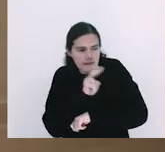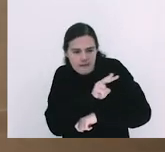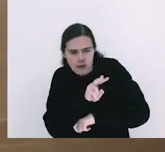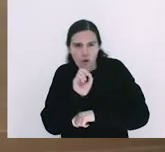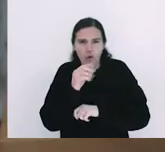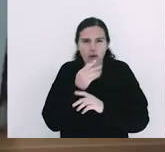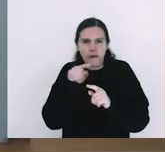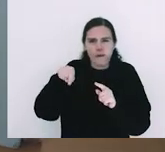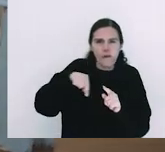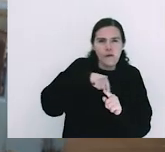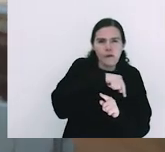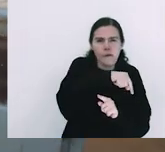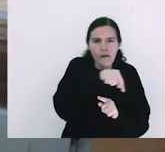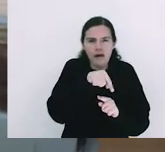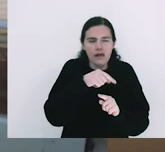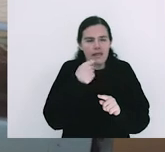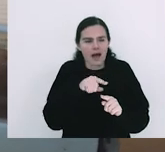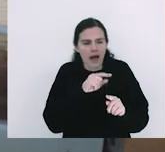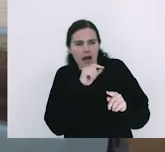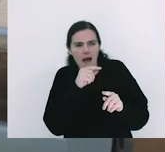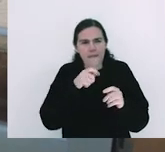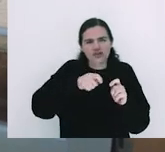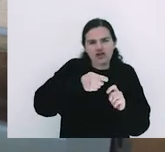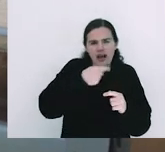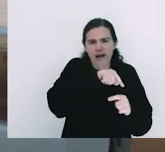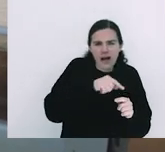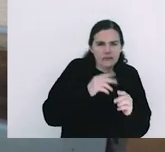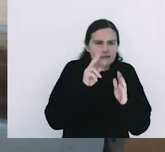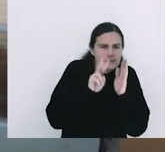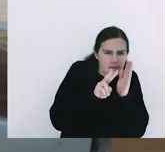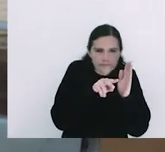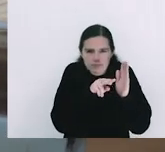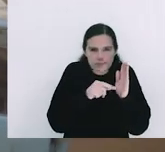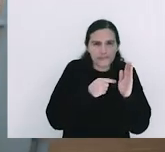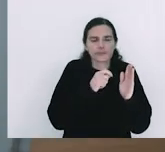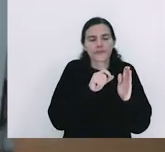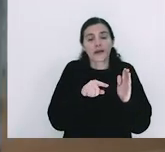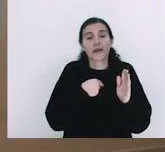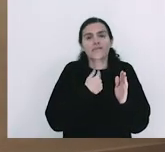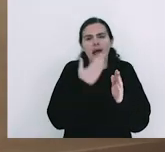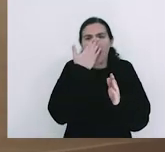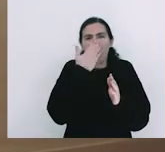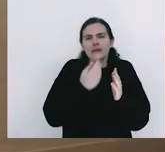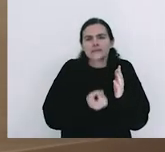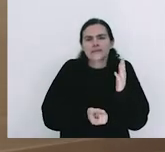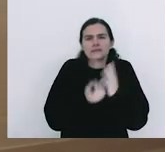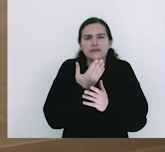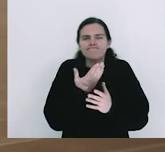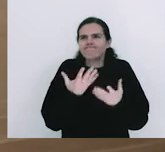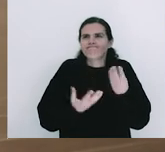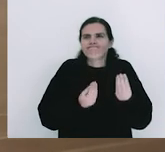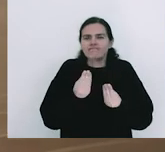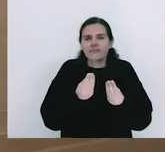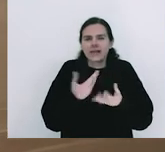go around and you have like keyholes, you look through the doors. So it creates this very